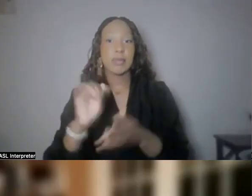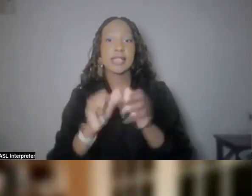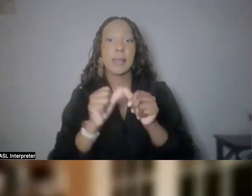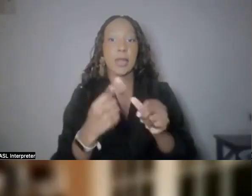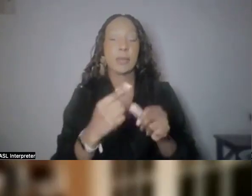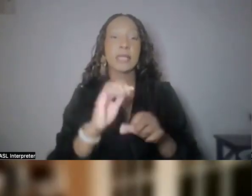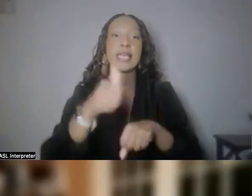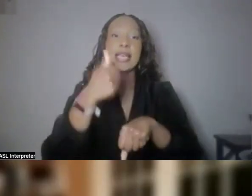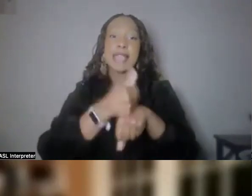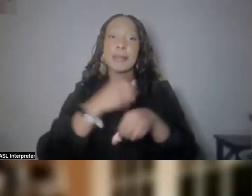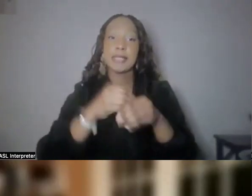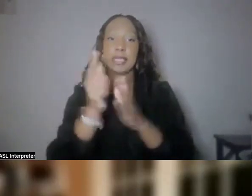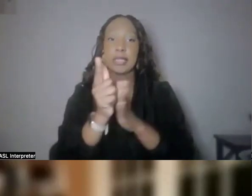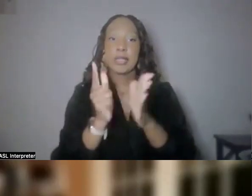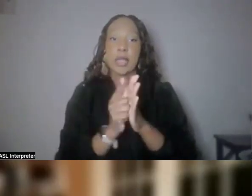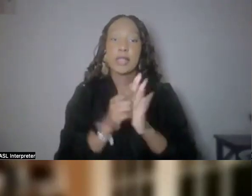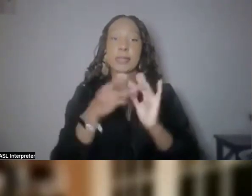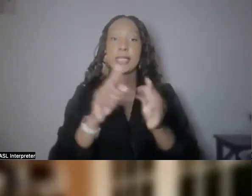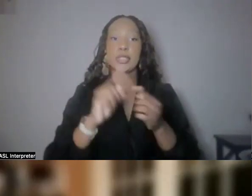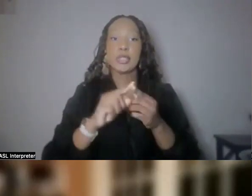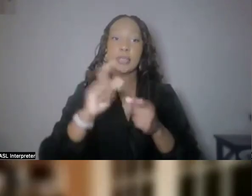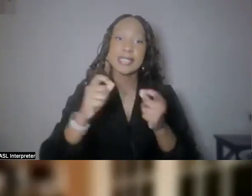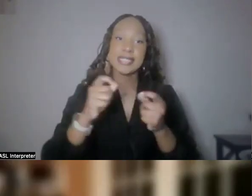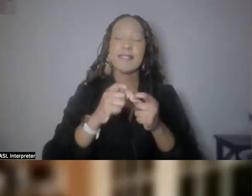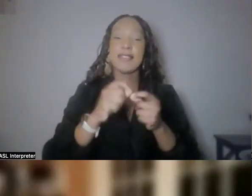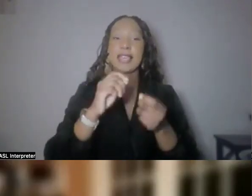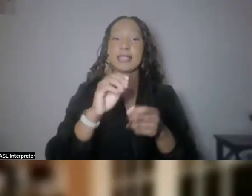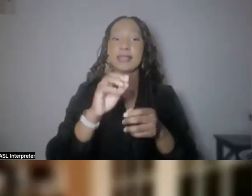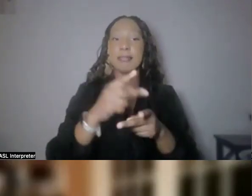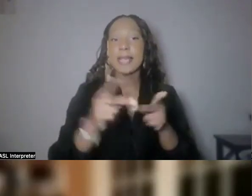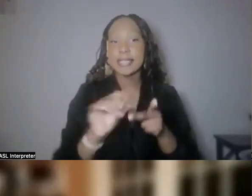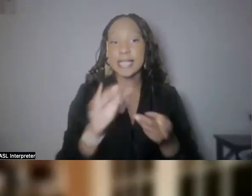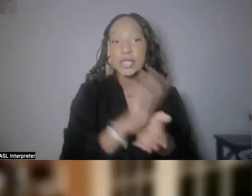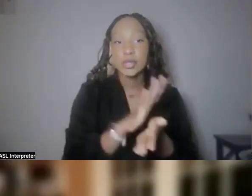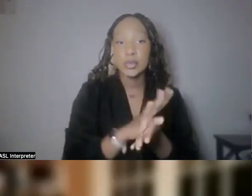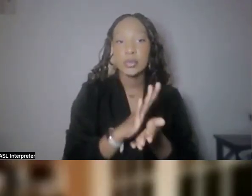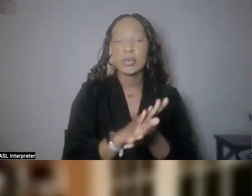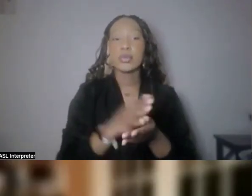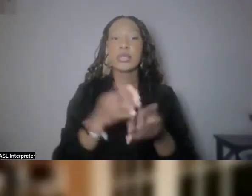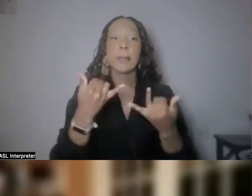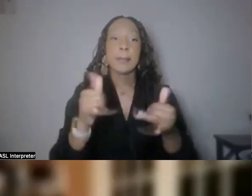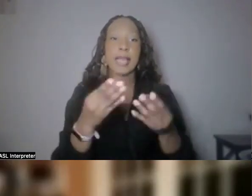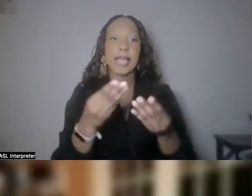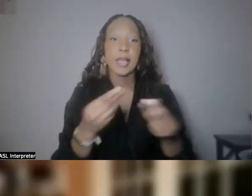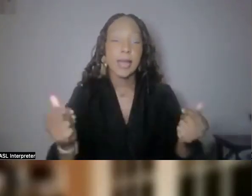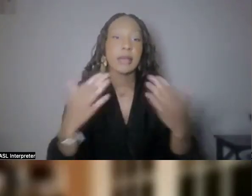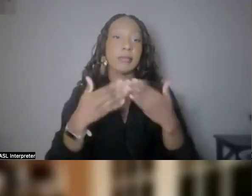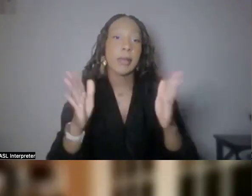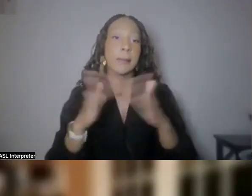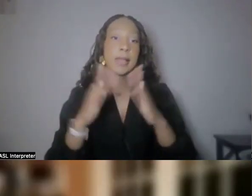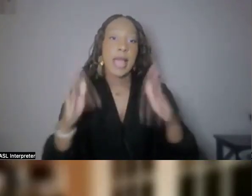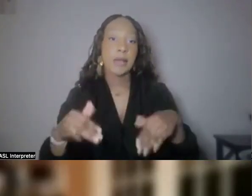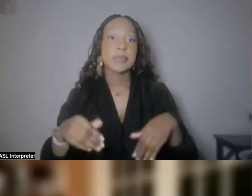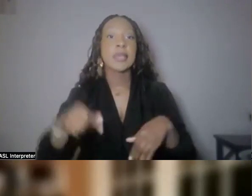in legislation around certain facilities like schools and playgrounds, public housing. This